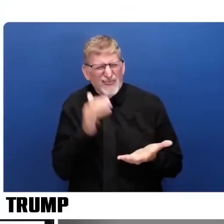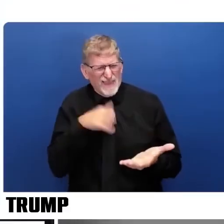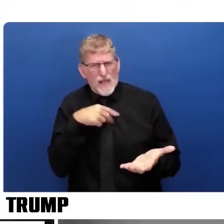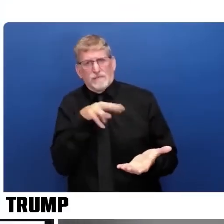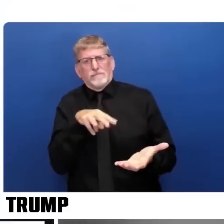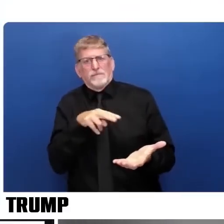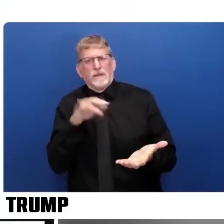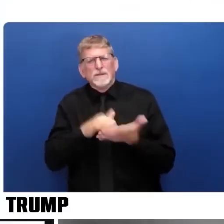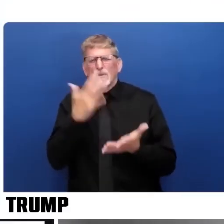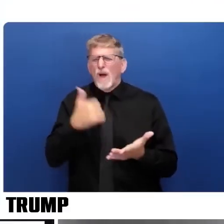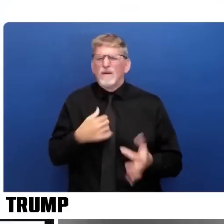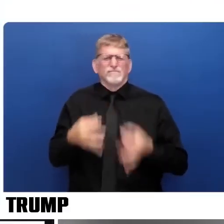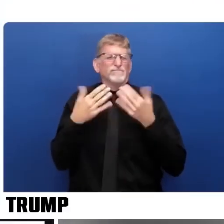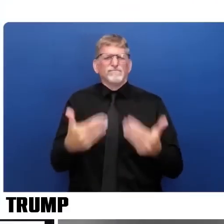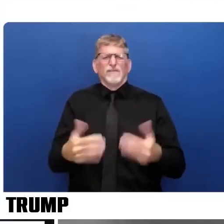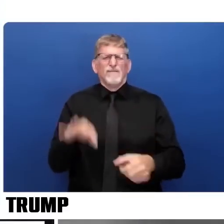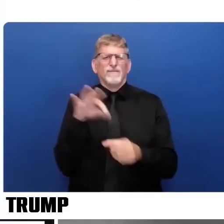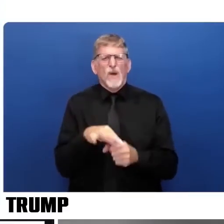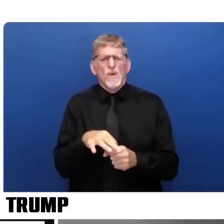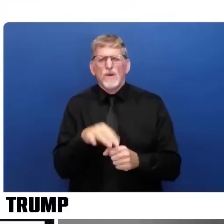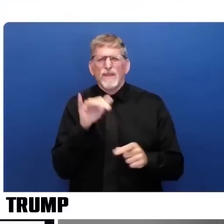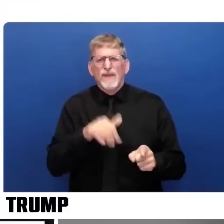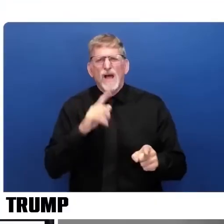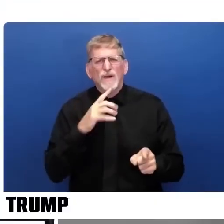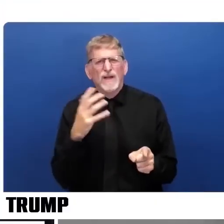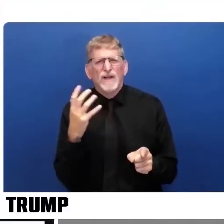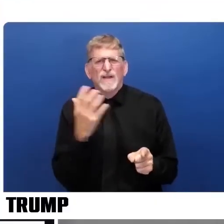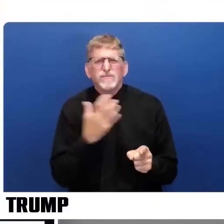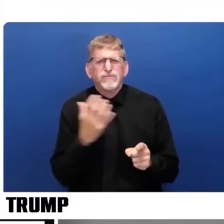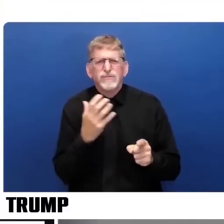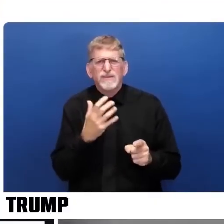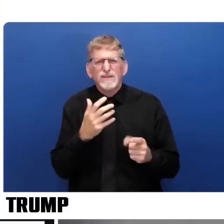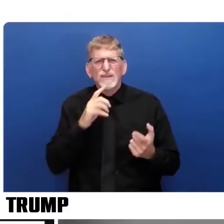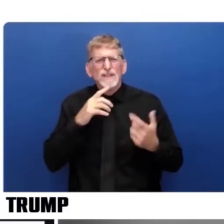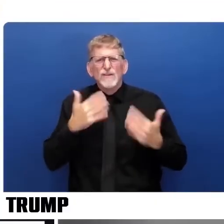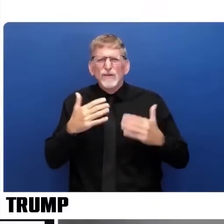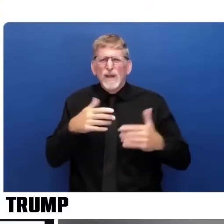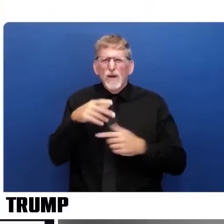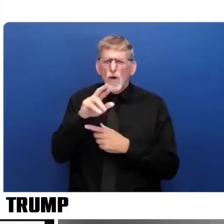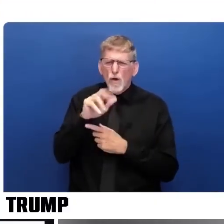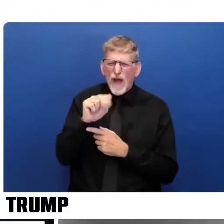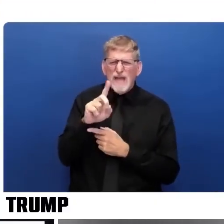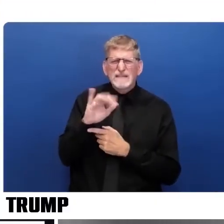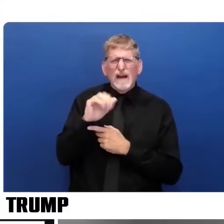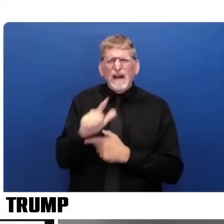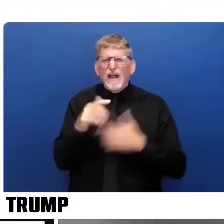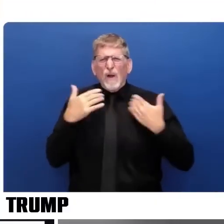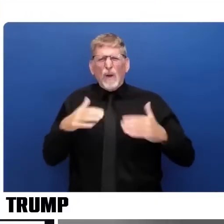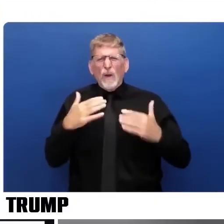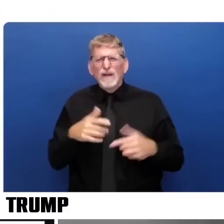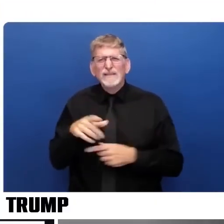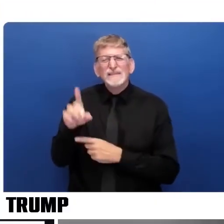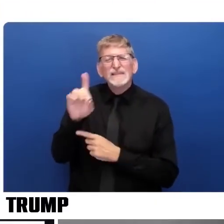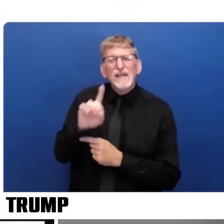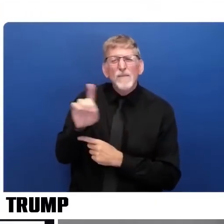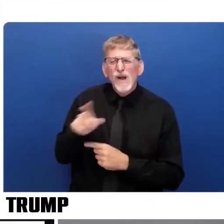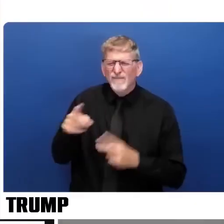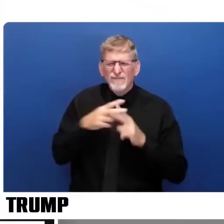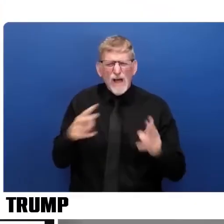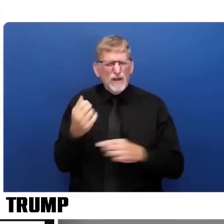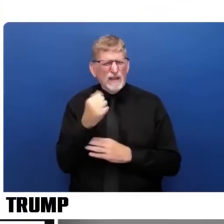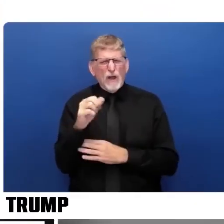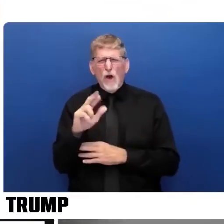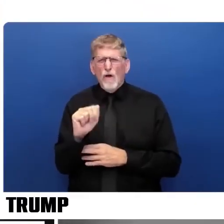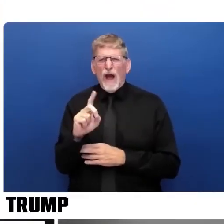that predominates, because they're radical. The Democrats are radical in that. And her vice presidential pick, which I think was a